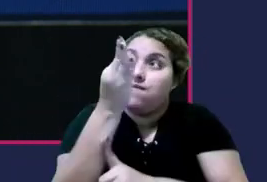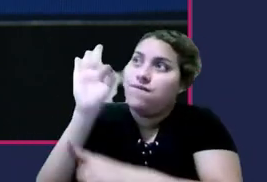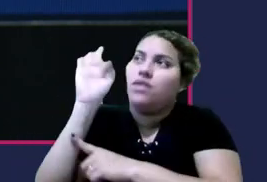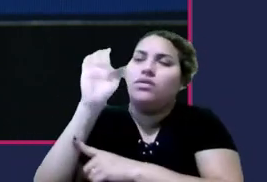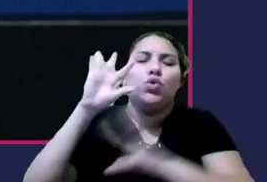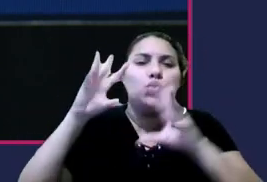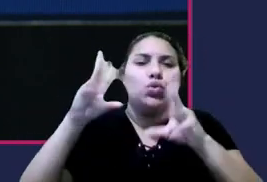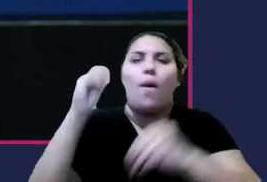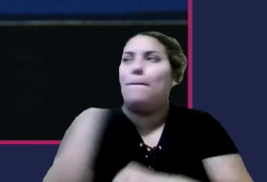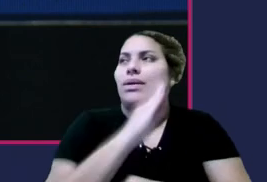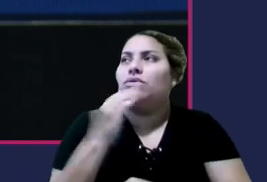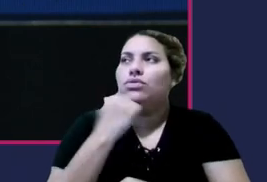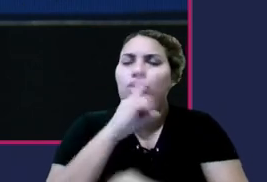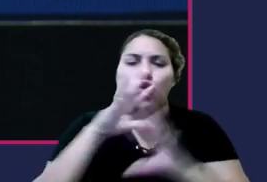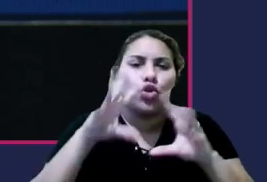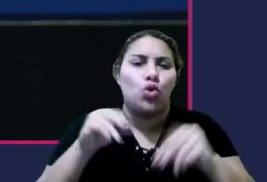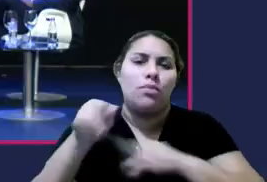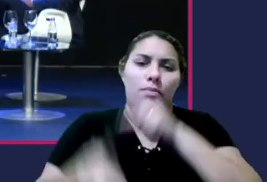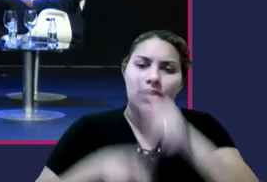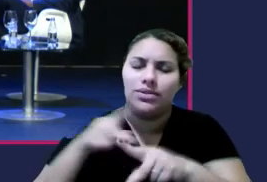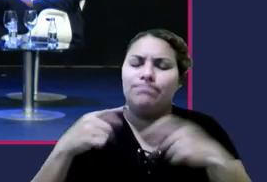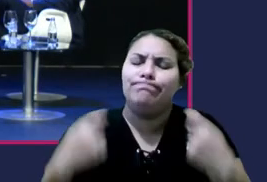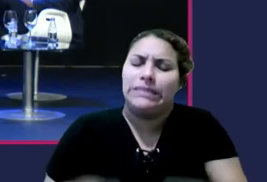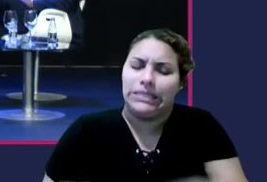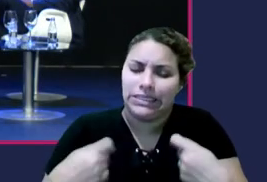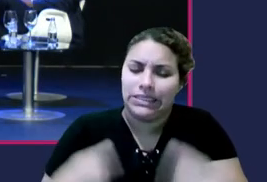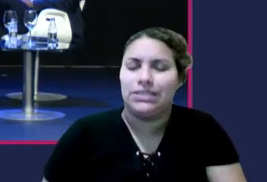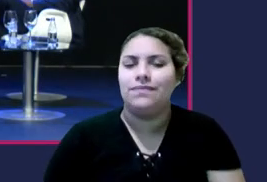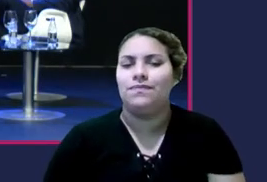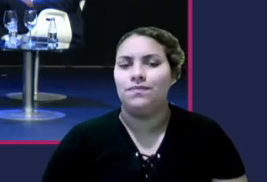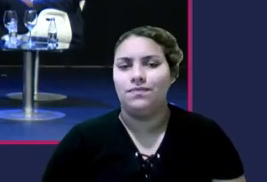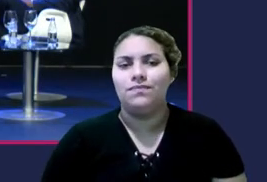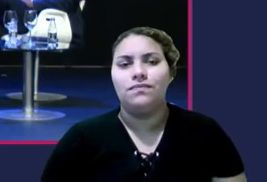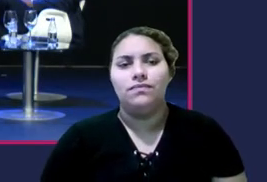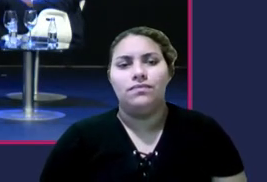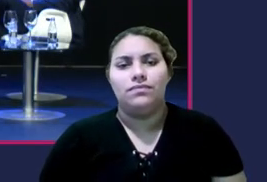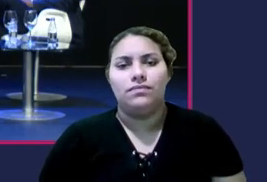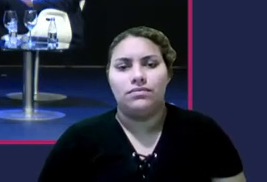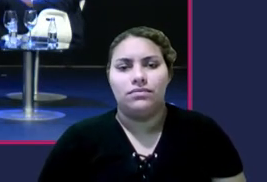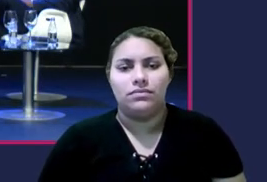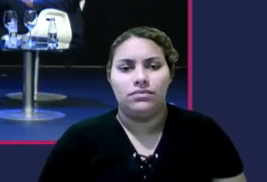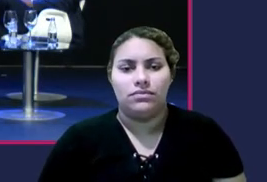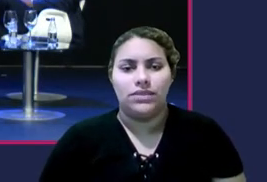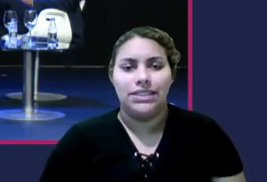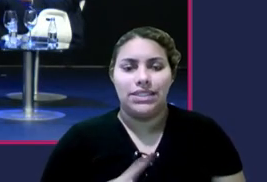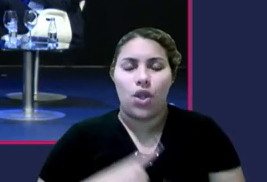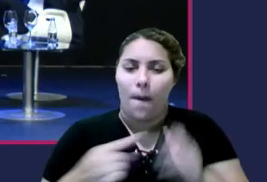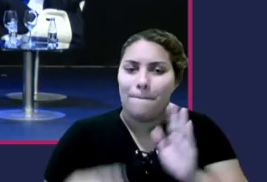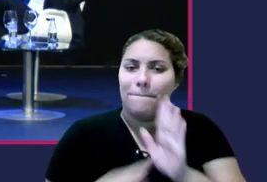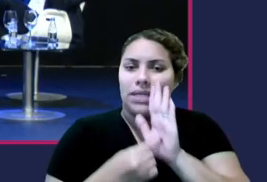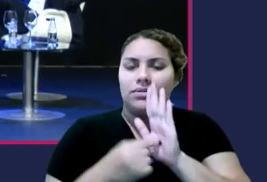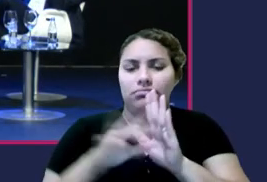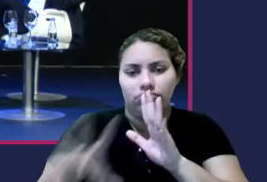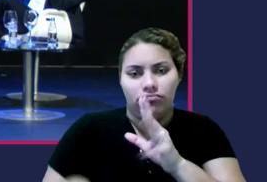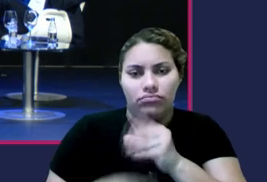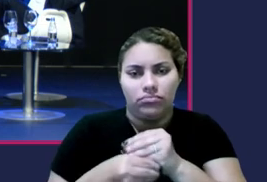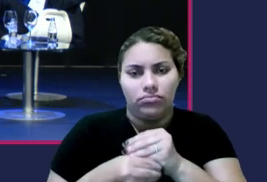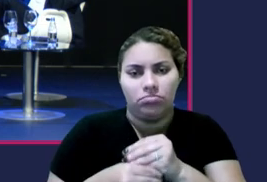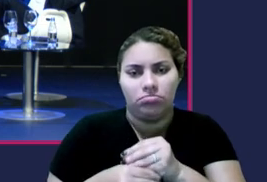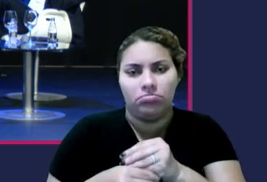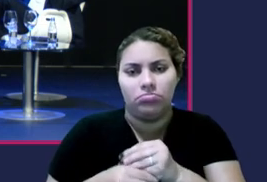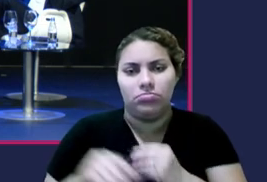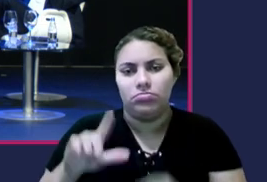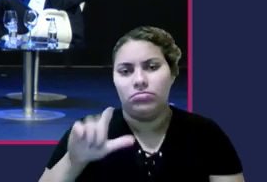federal level all over the country, reaching the whole population. Tony, that's something that I think